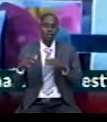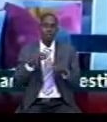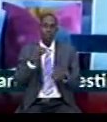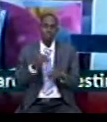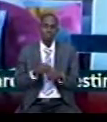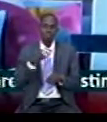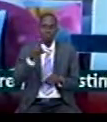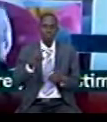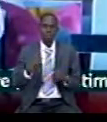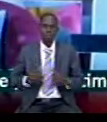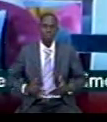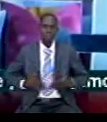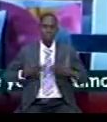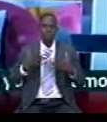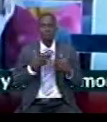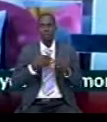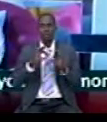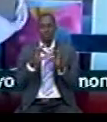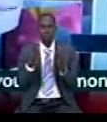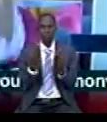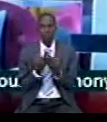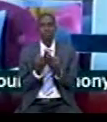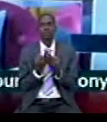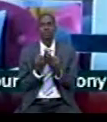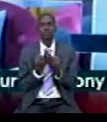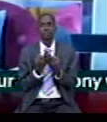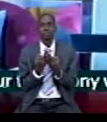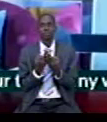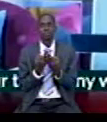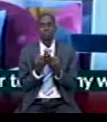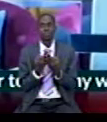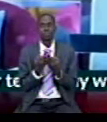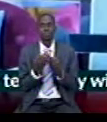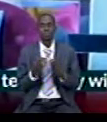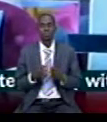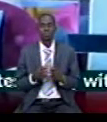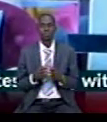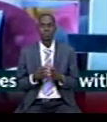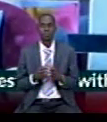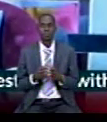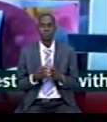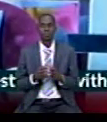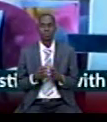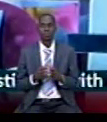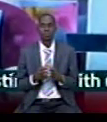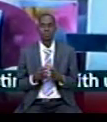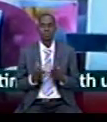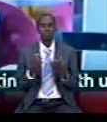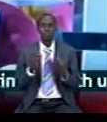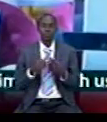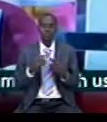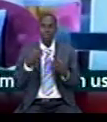in my family, because they should be crying by now. I want to tell you that